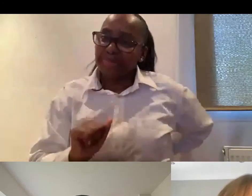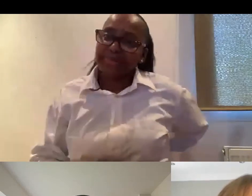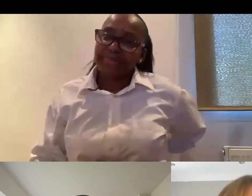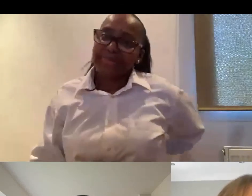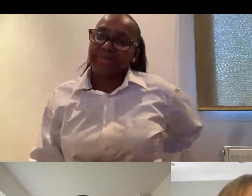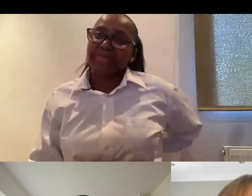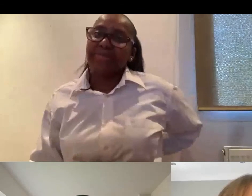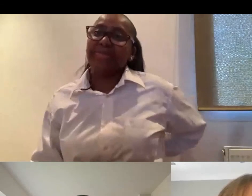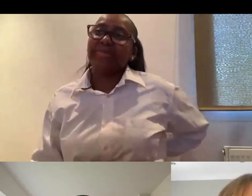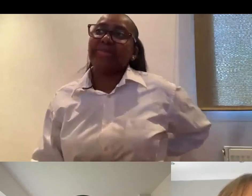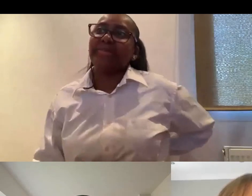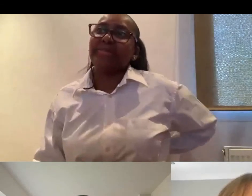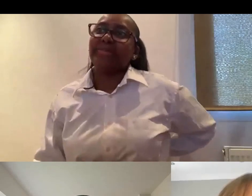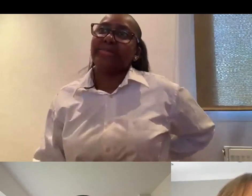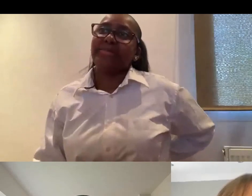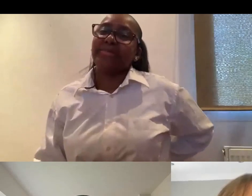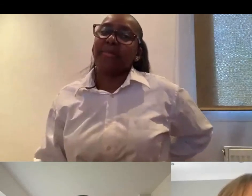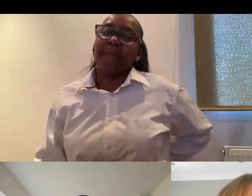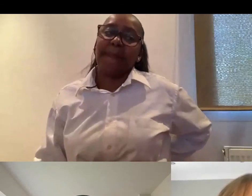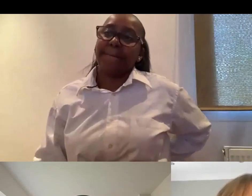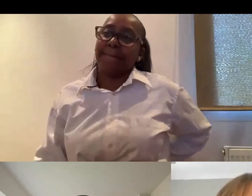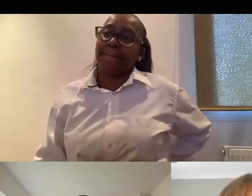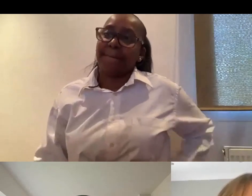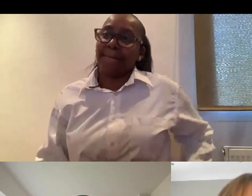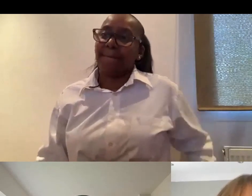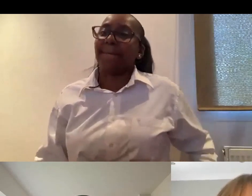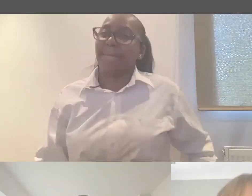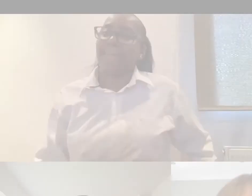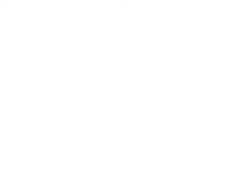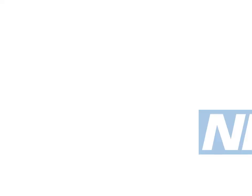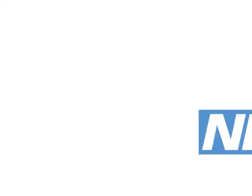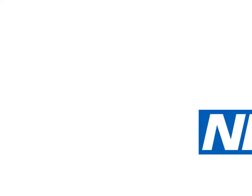Thanks, Lisa, and I hope you're feeling better day by day. Thank you.